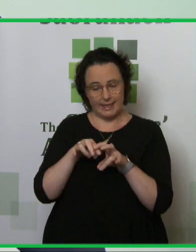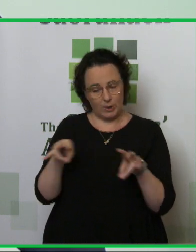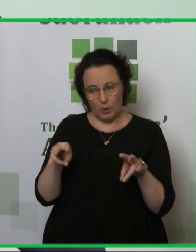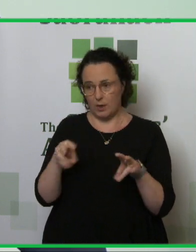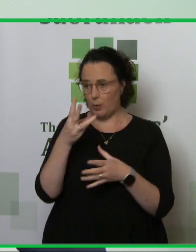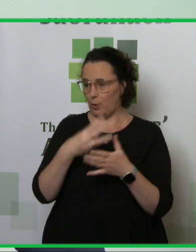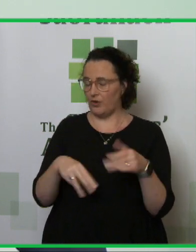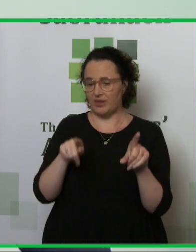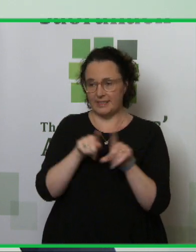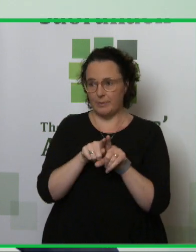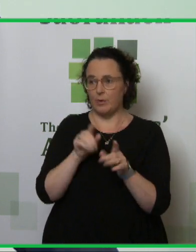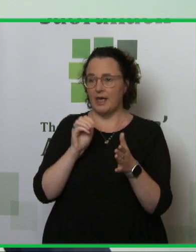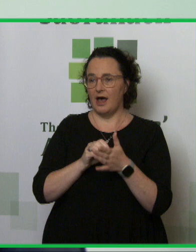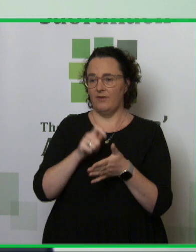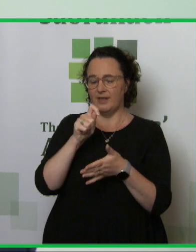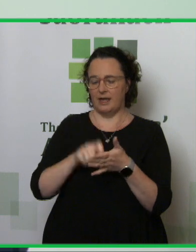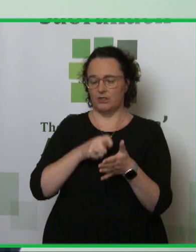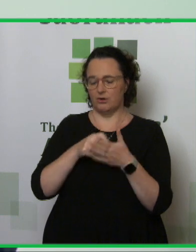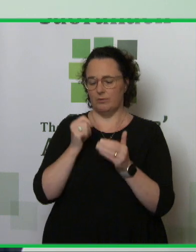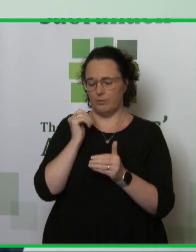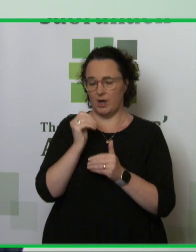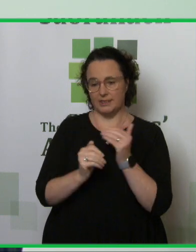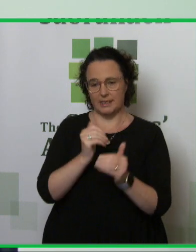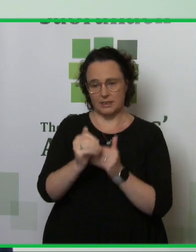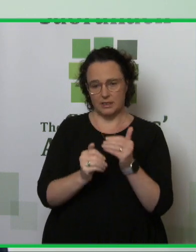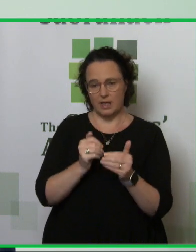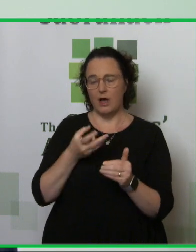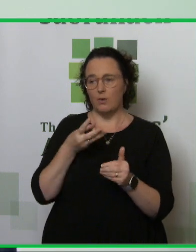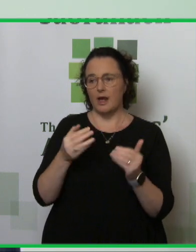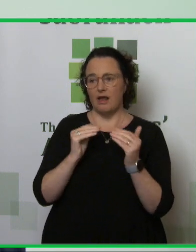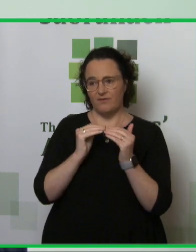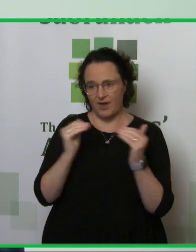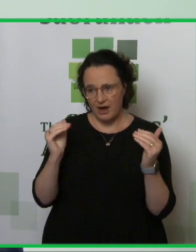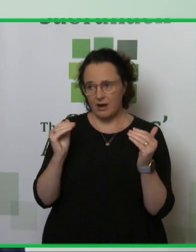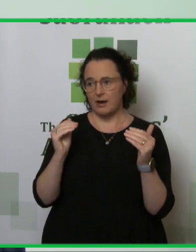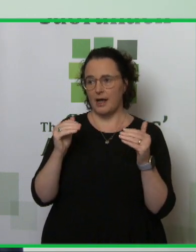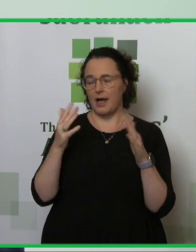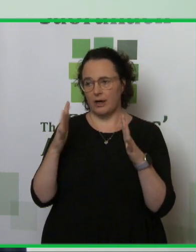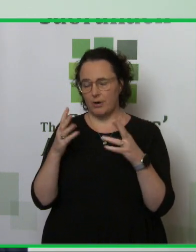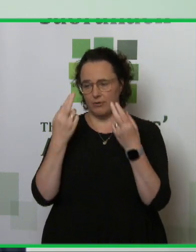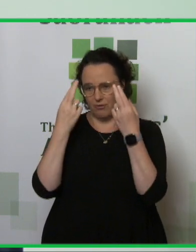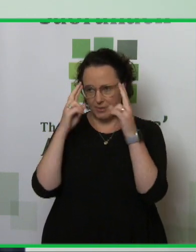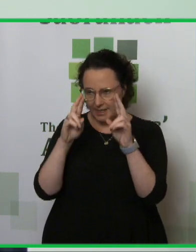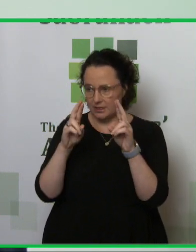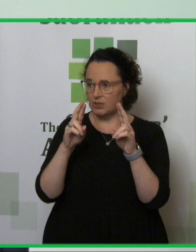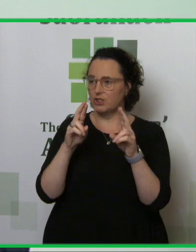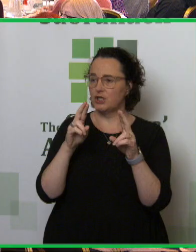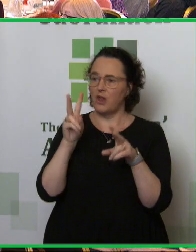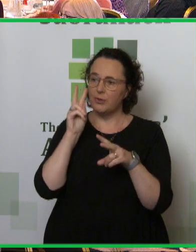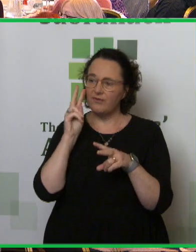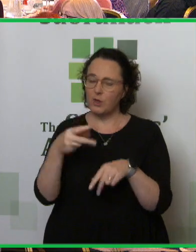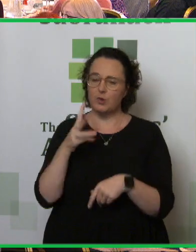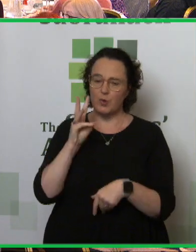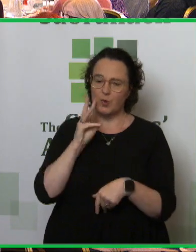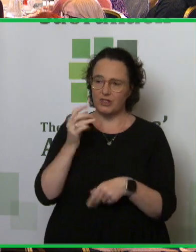We have an electoral process that's designed to fairly and accurately represent the views and wishes of the room. We